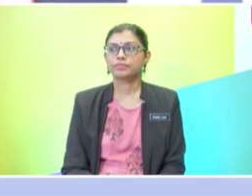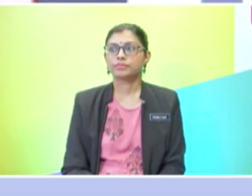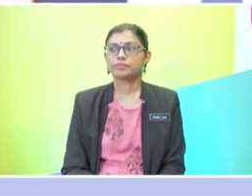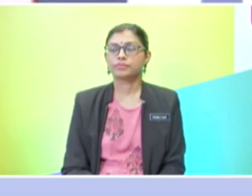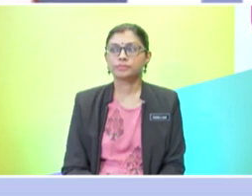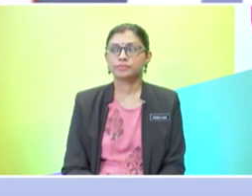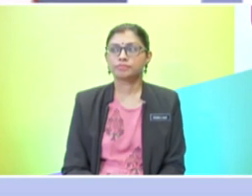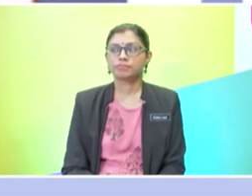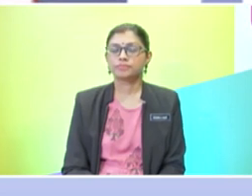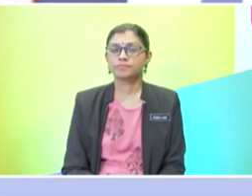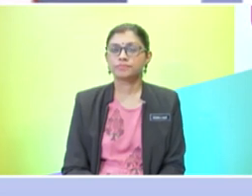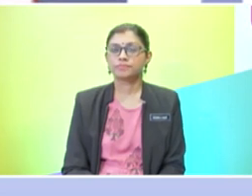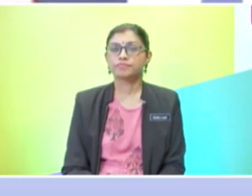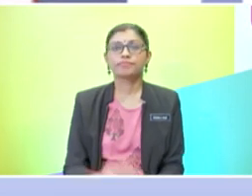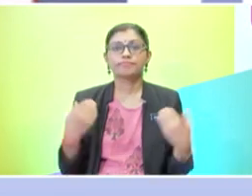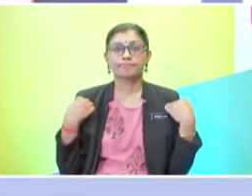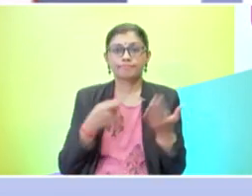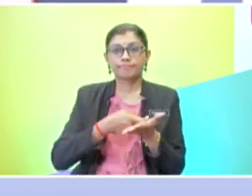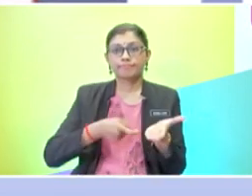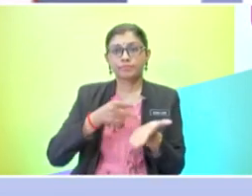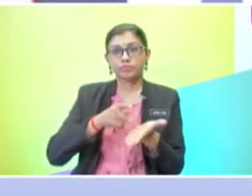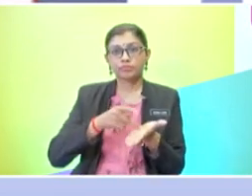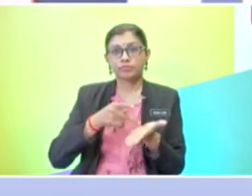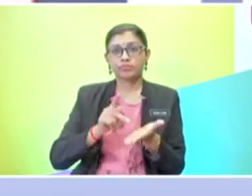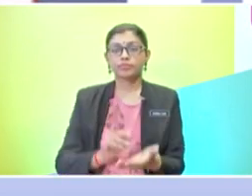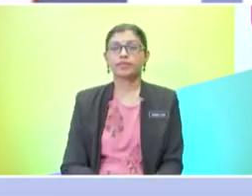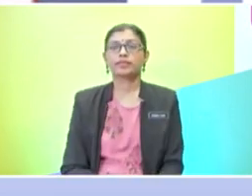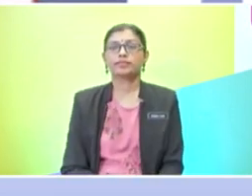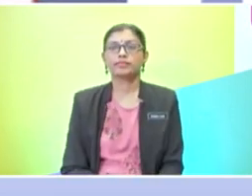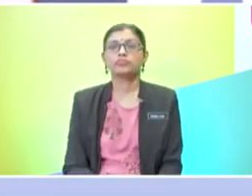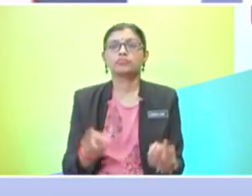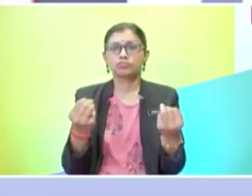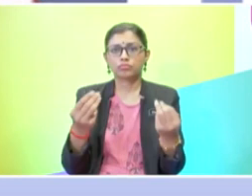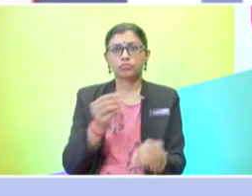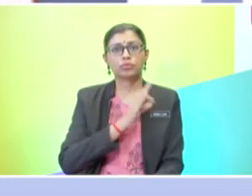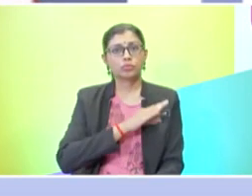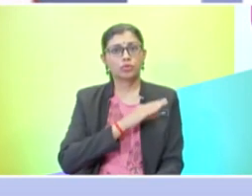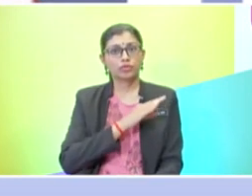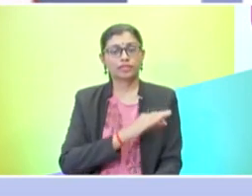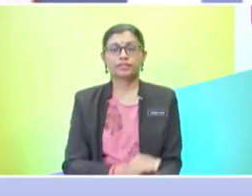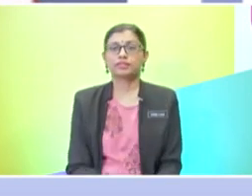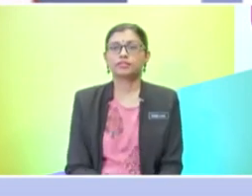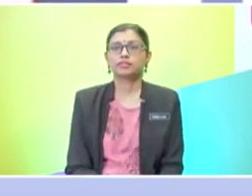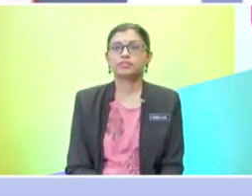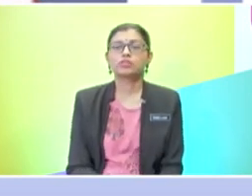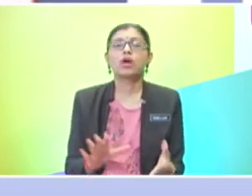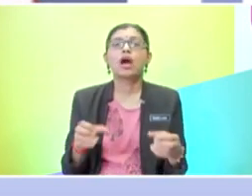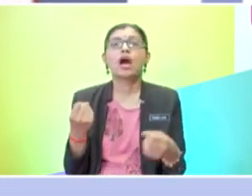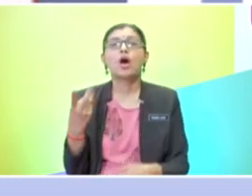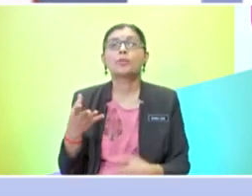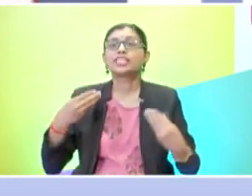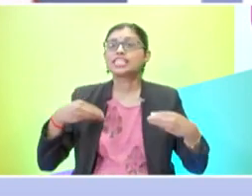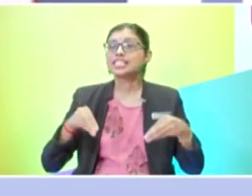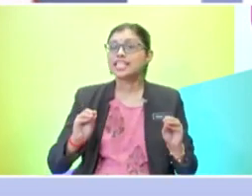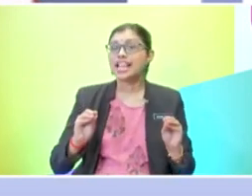5,650 ringgit. Okay. So that's the cost price. Mm-hmm. She wants to get profit of 980. Determine the selling price that Pooja has to set.